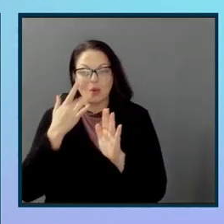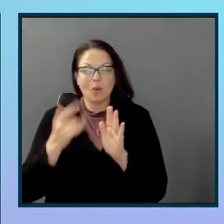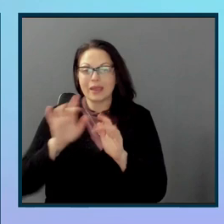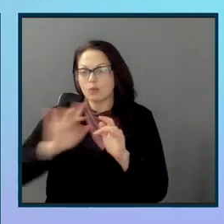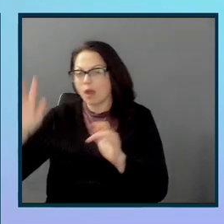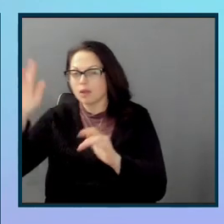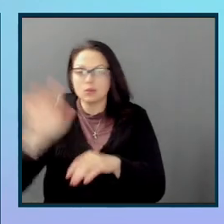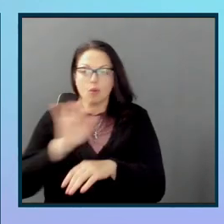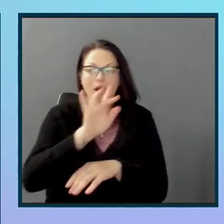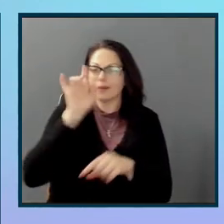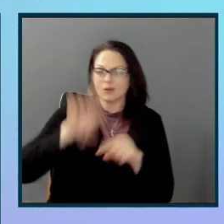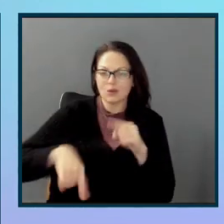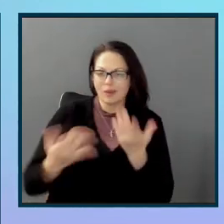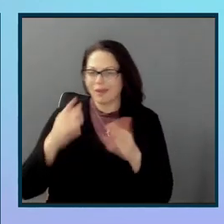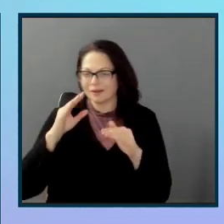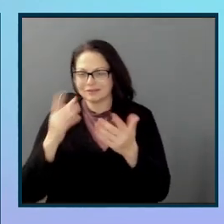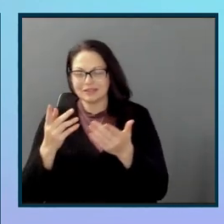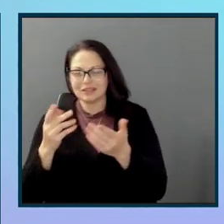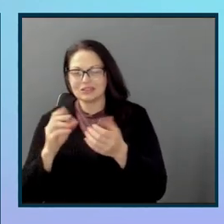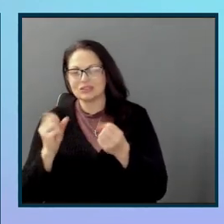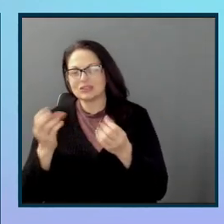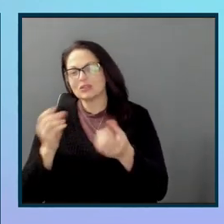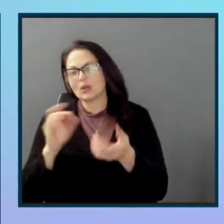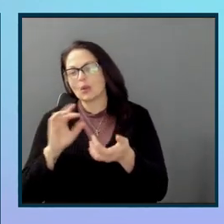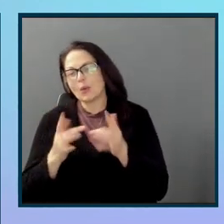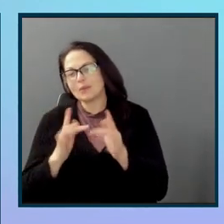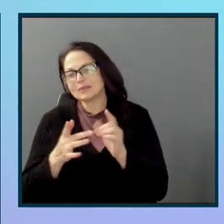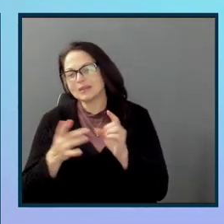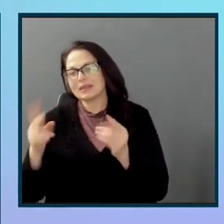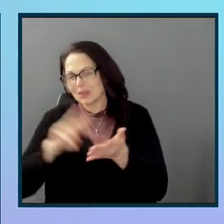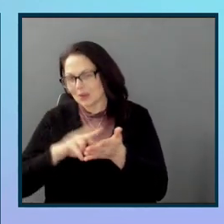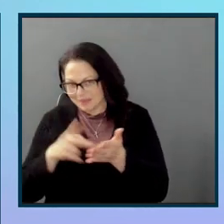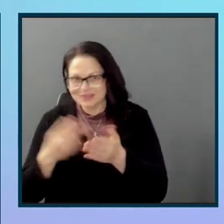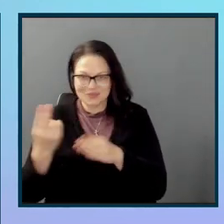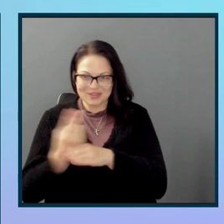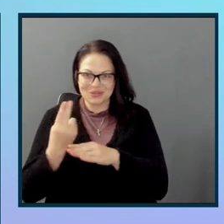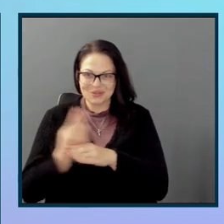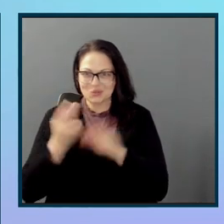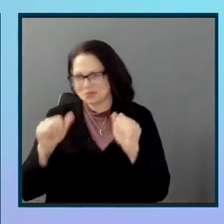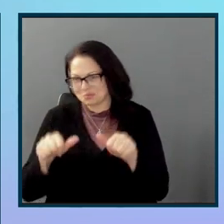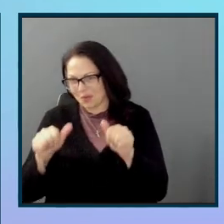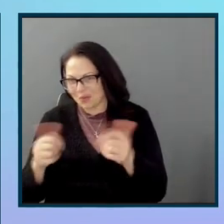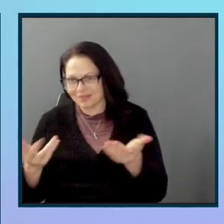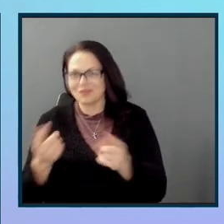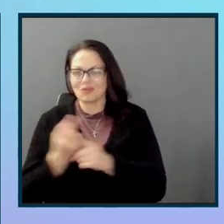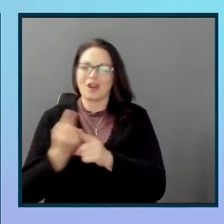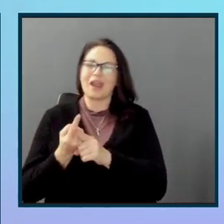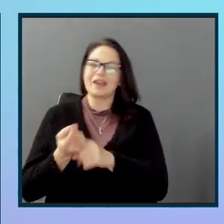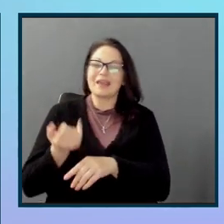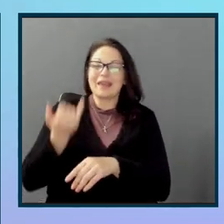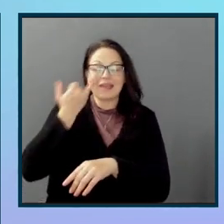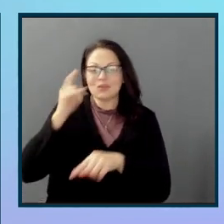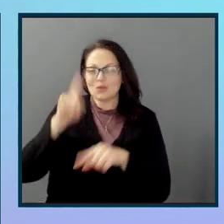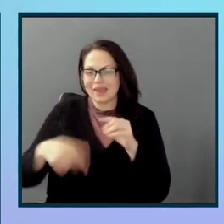arrow. So websites, they're meant to be usable, not if they're